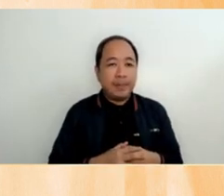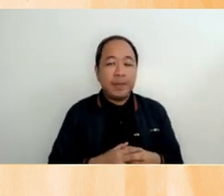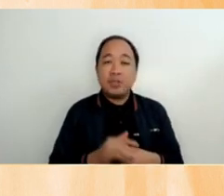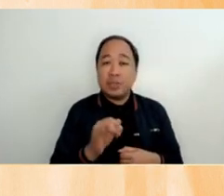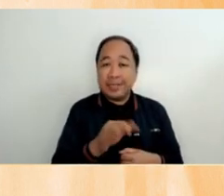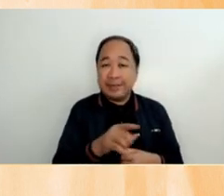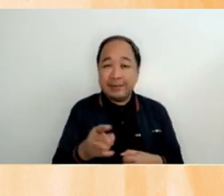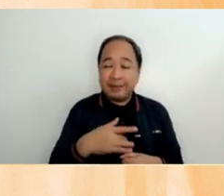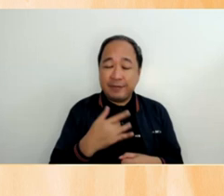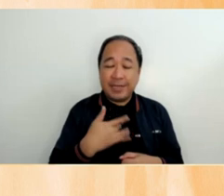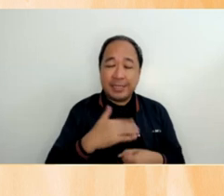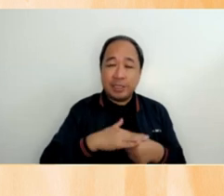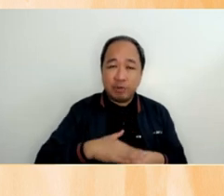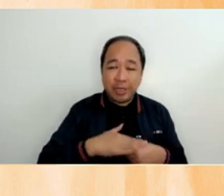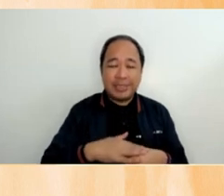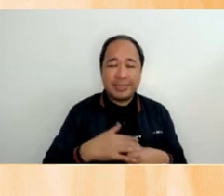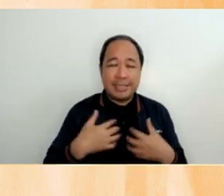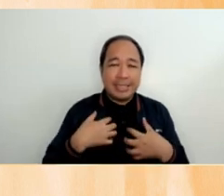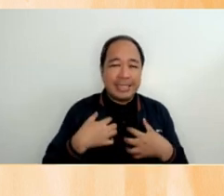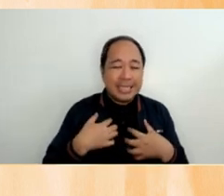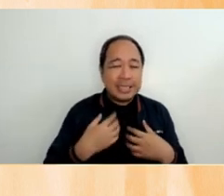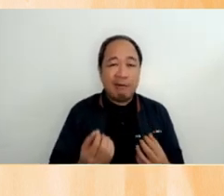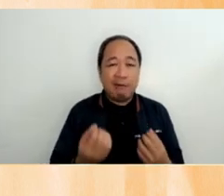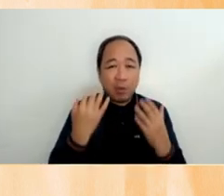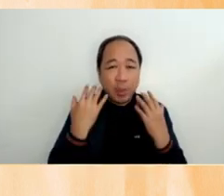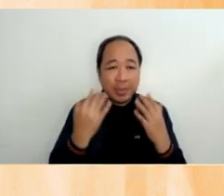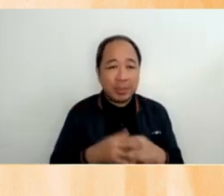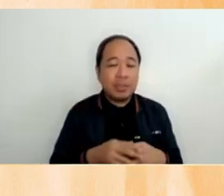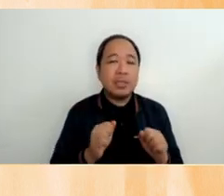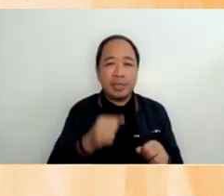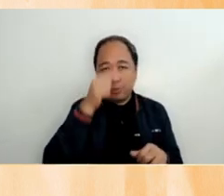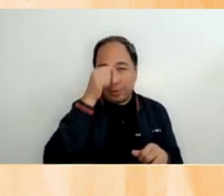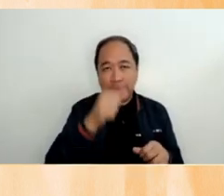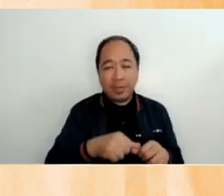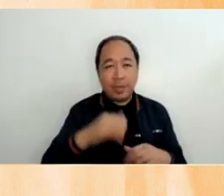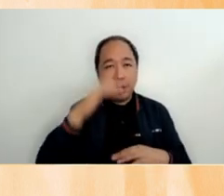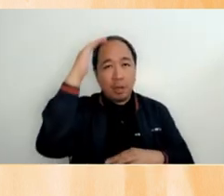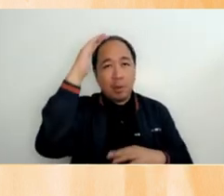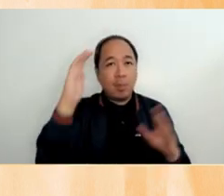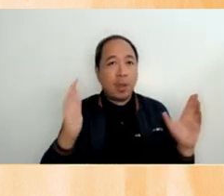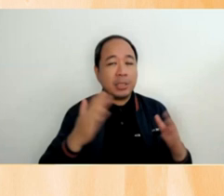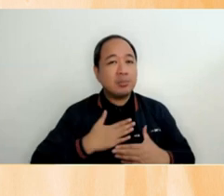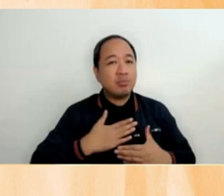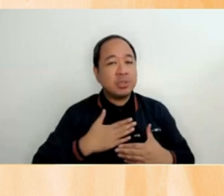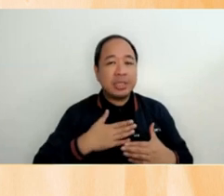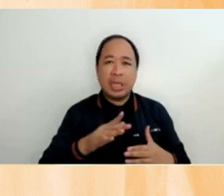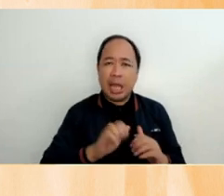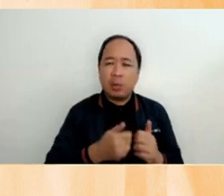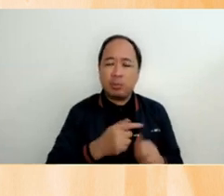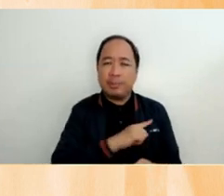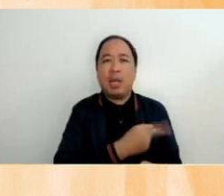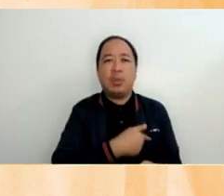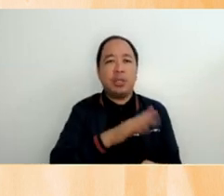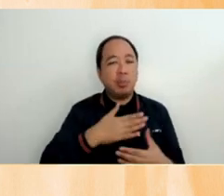So, in moments when feelings of stress and anxiety are overwhelming, remember box breathing and the power of your